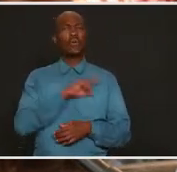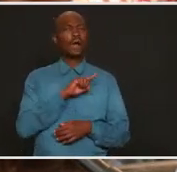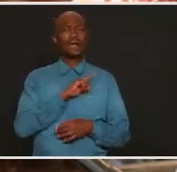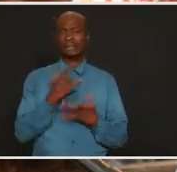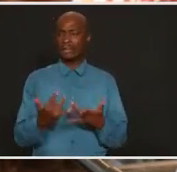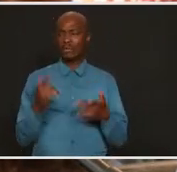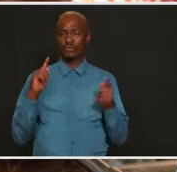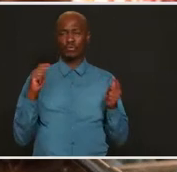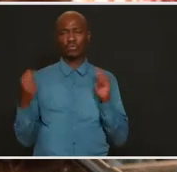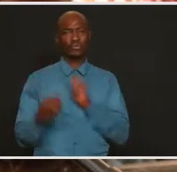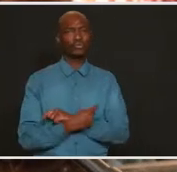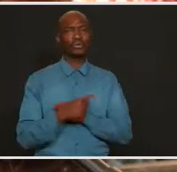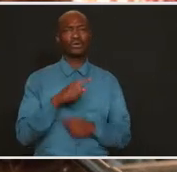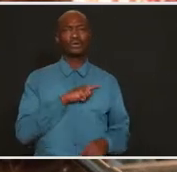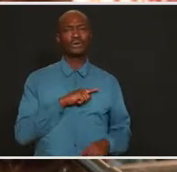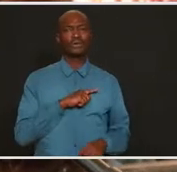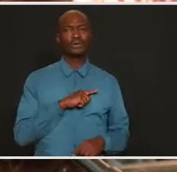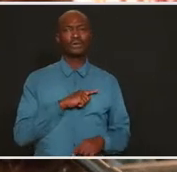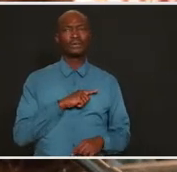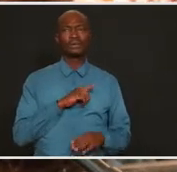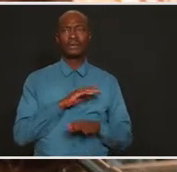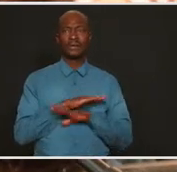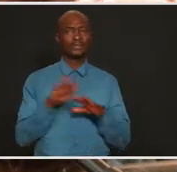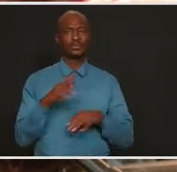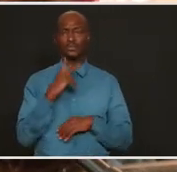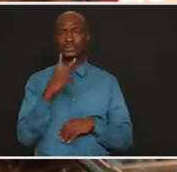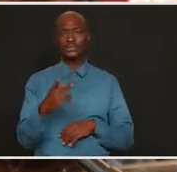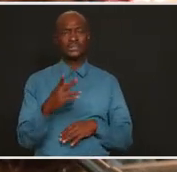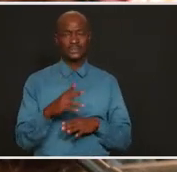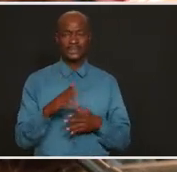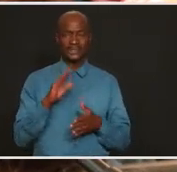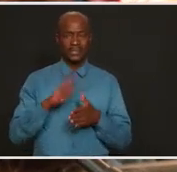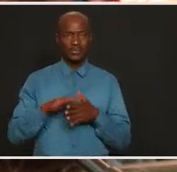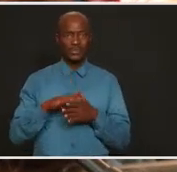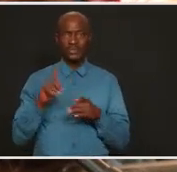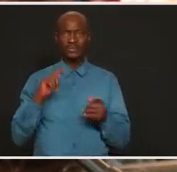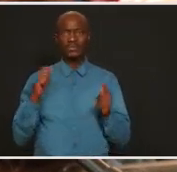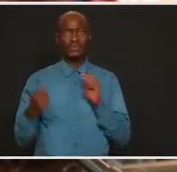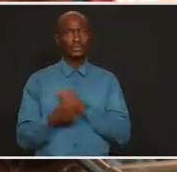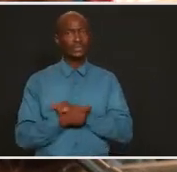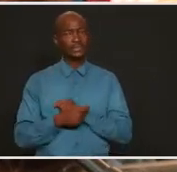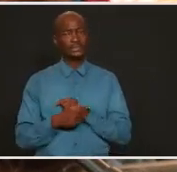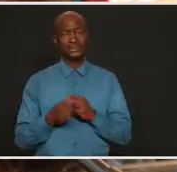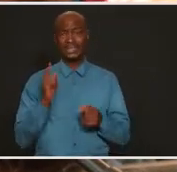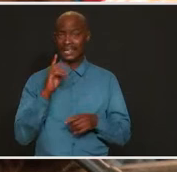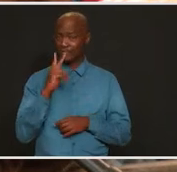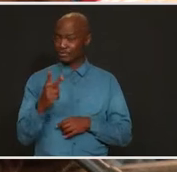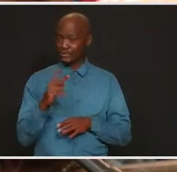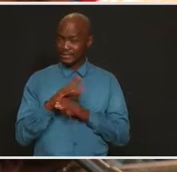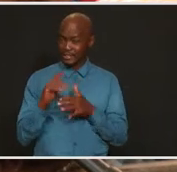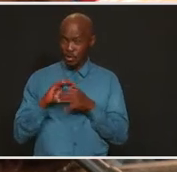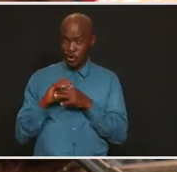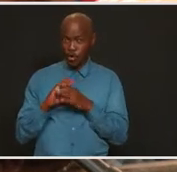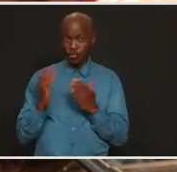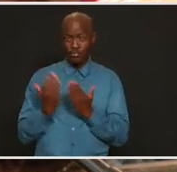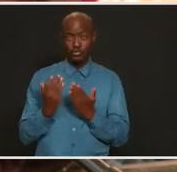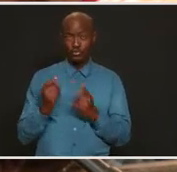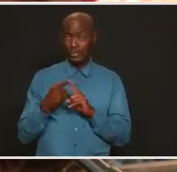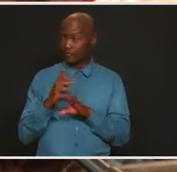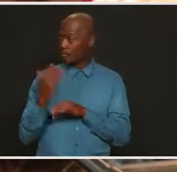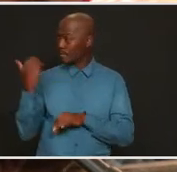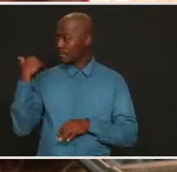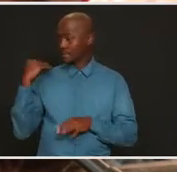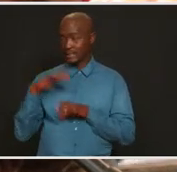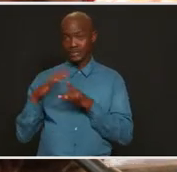change I do not see a reason for change if I judge by the support and cheering of the homeschoolers yesterday and